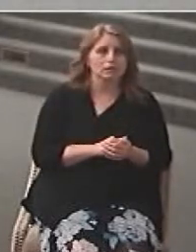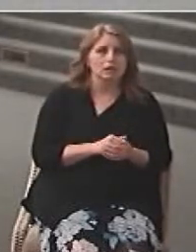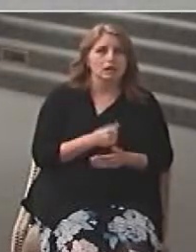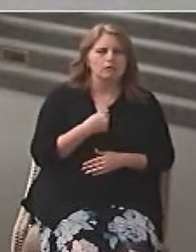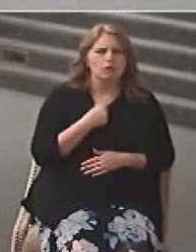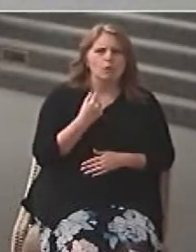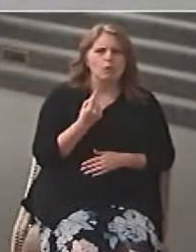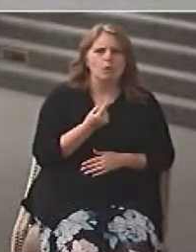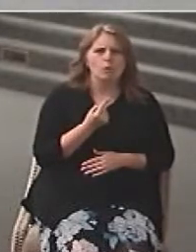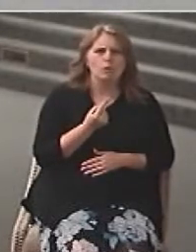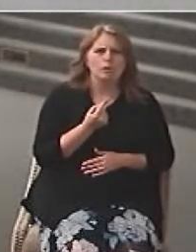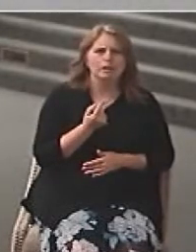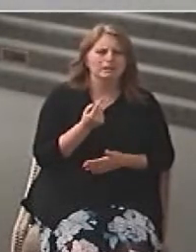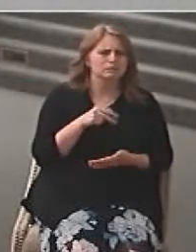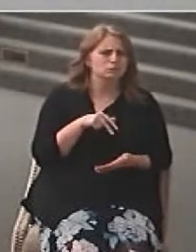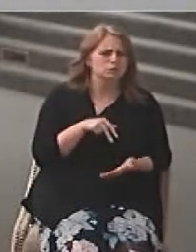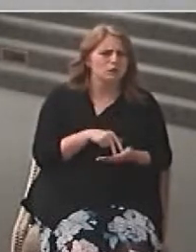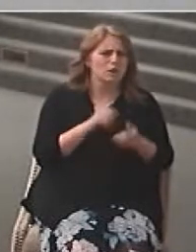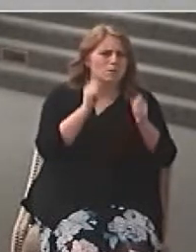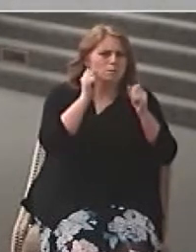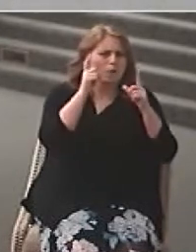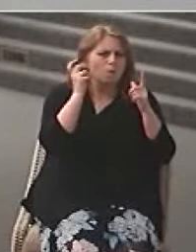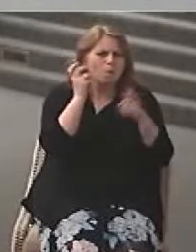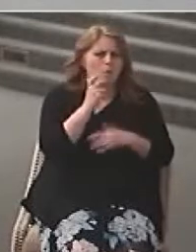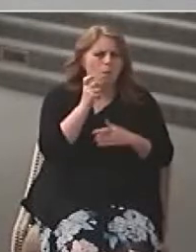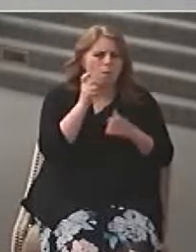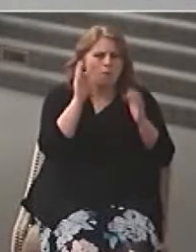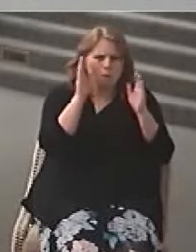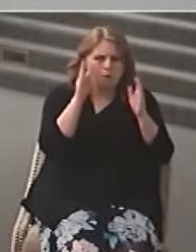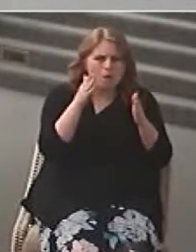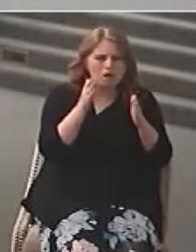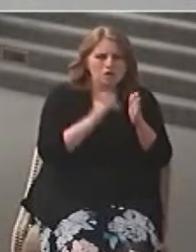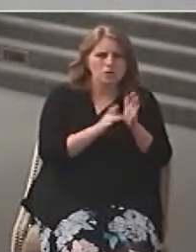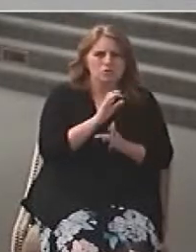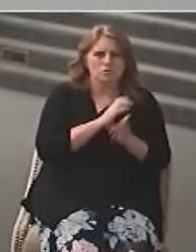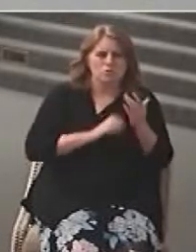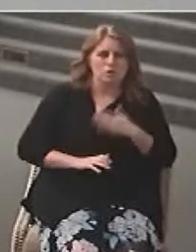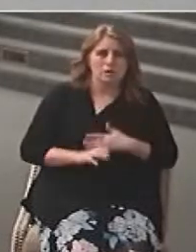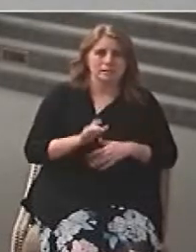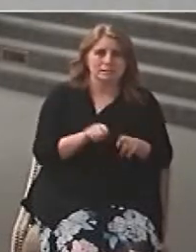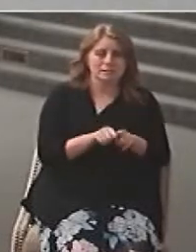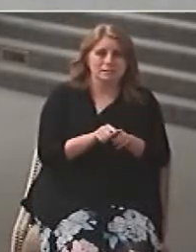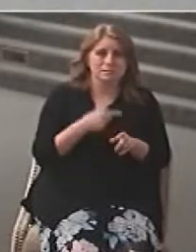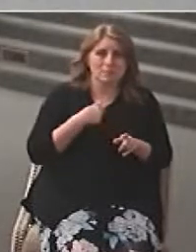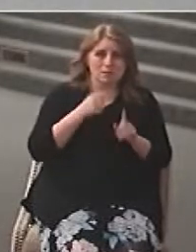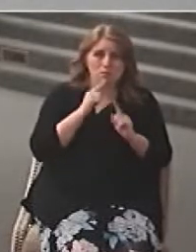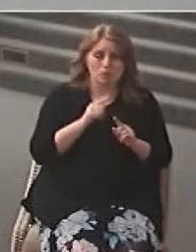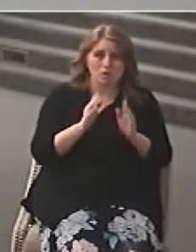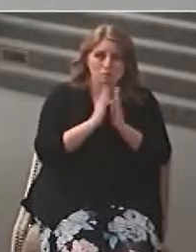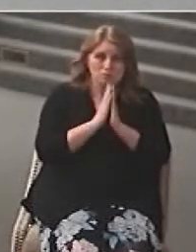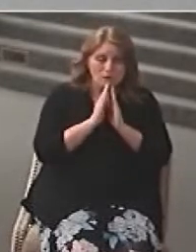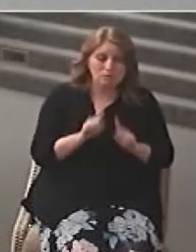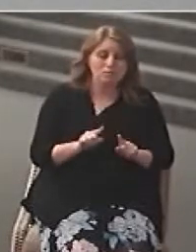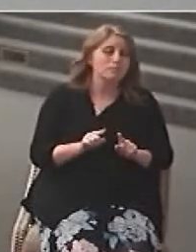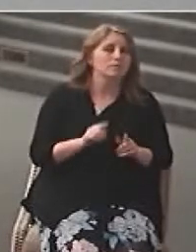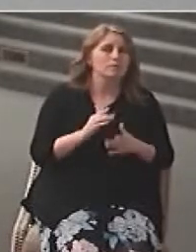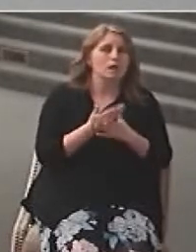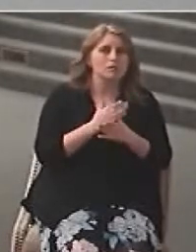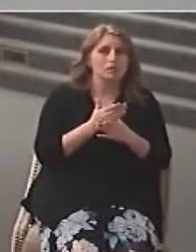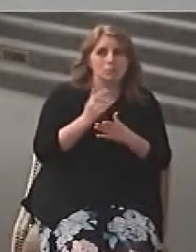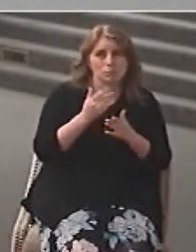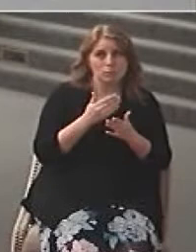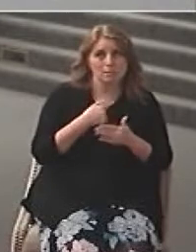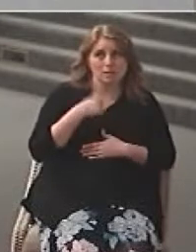only ever stood in awe and amazement at my Savior, Jesus Christ, as He answers my prayer, as He's the advocate for me, between me and the